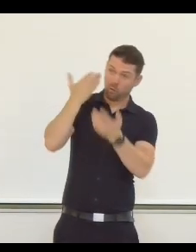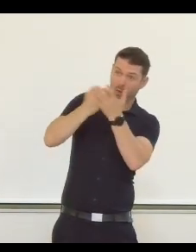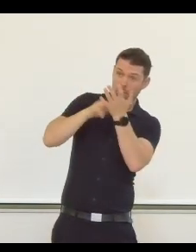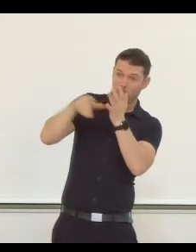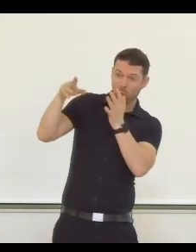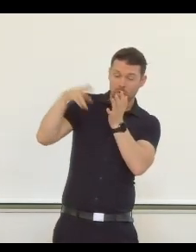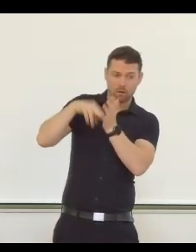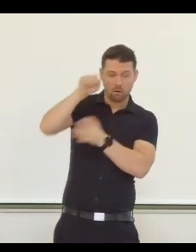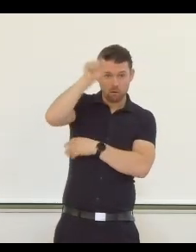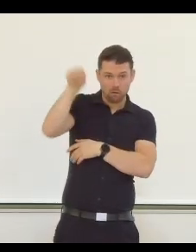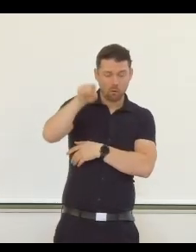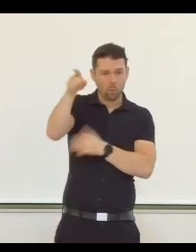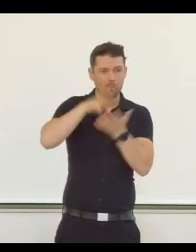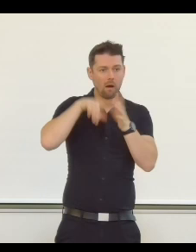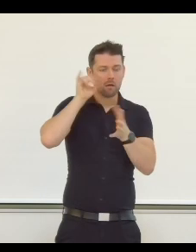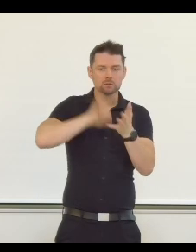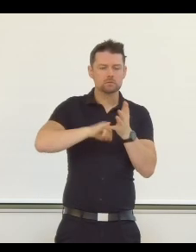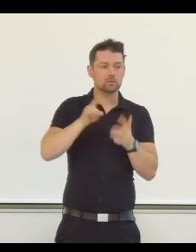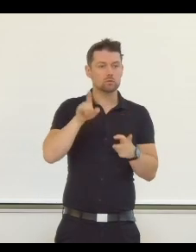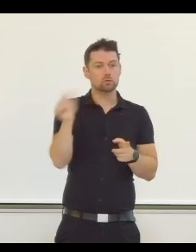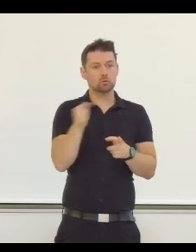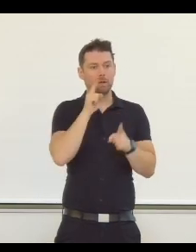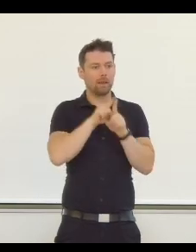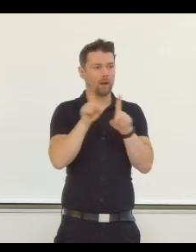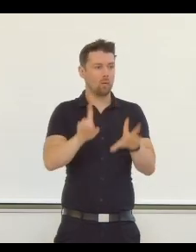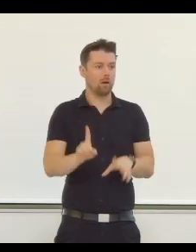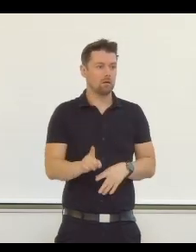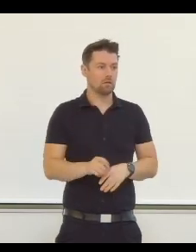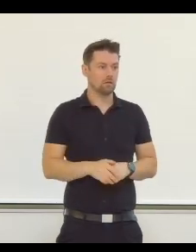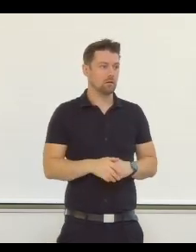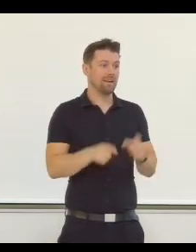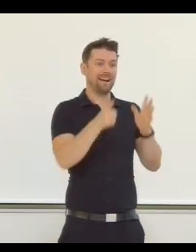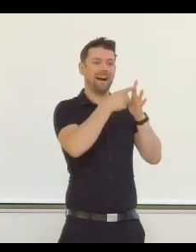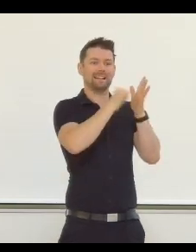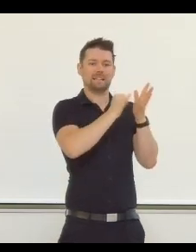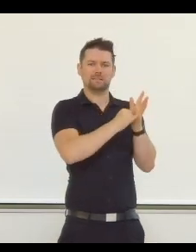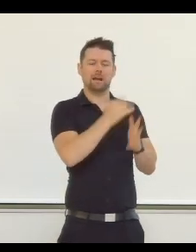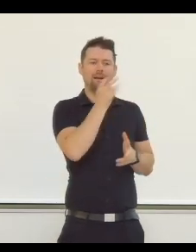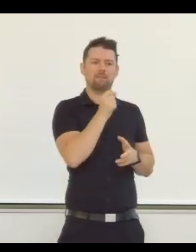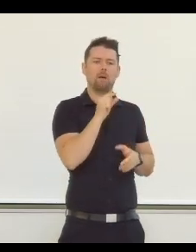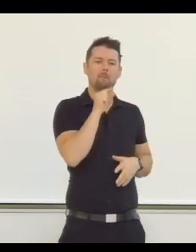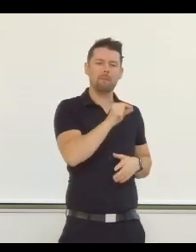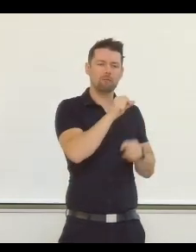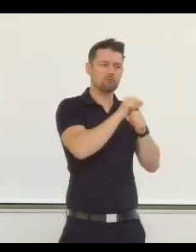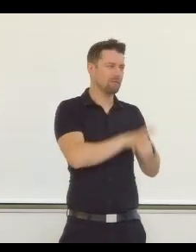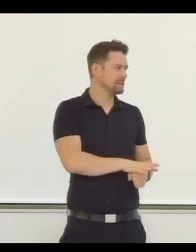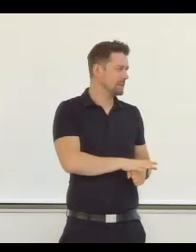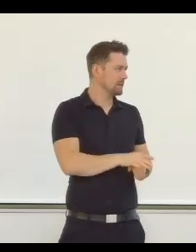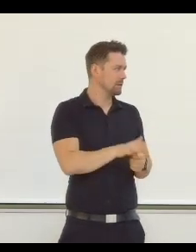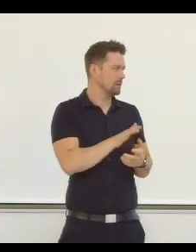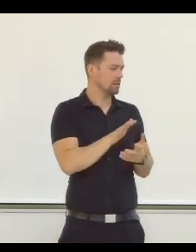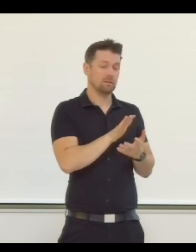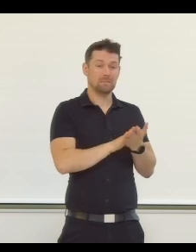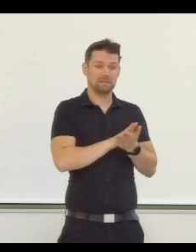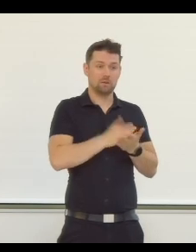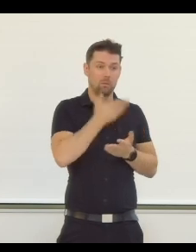Mars. Because if you look at the ISS, one, it's in microgravity, so the crew is moving differently. There is no